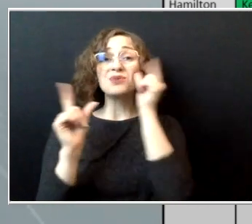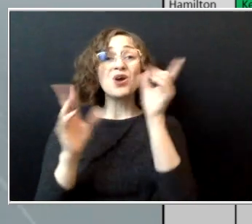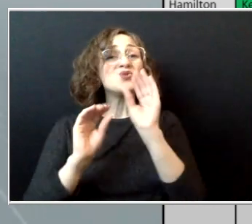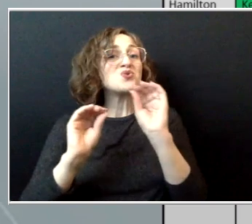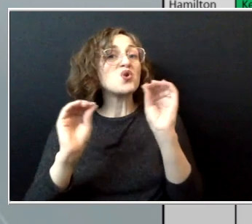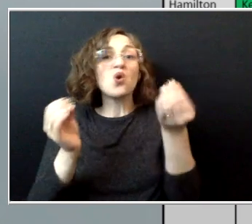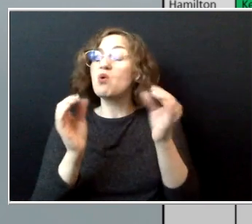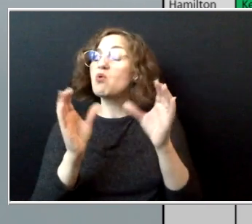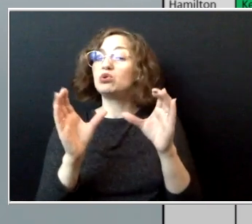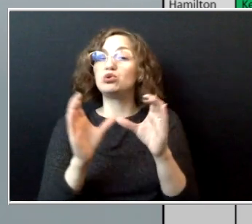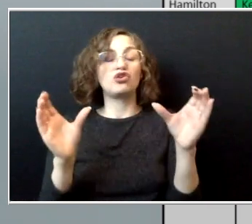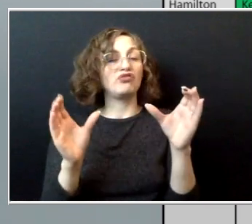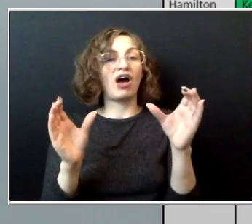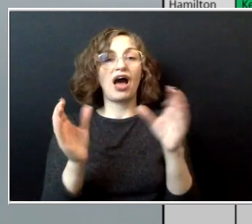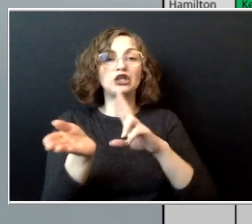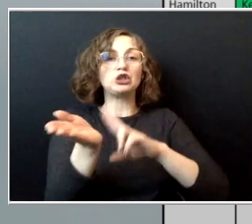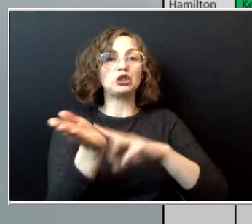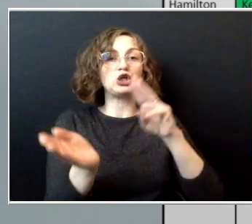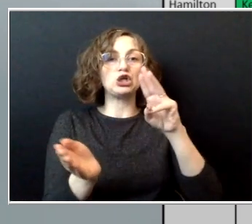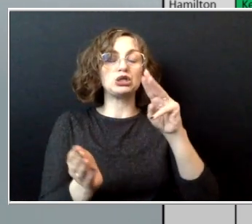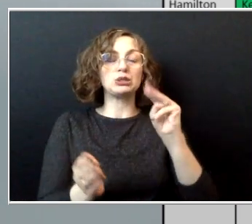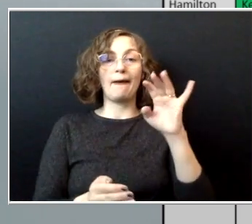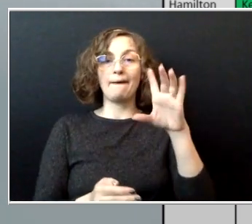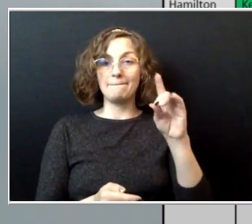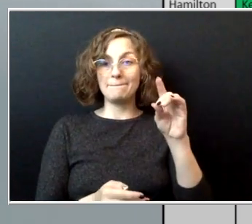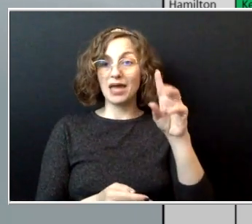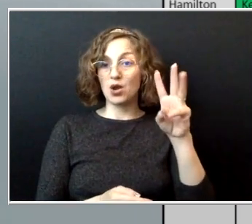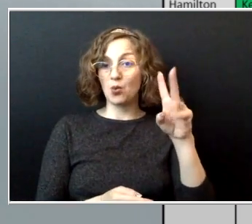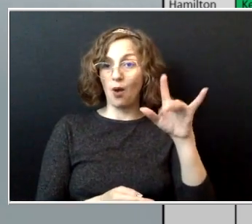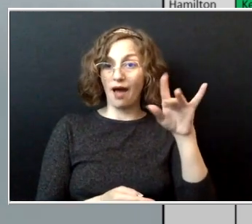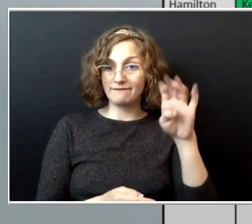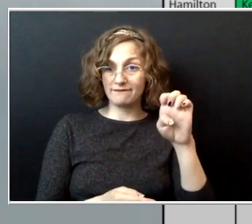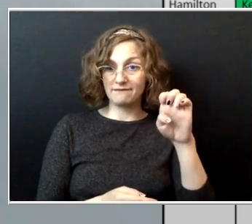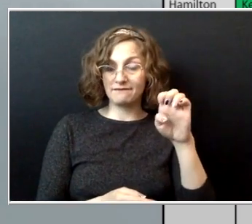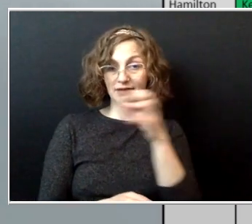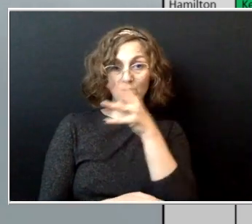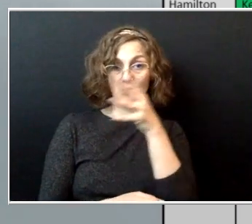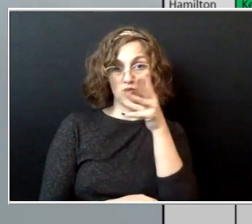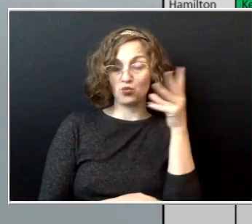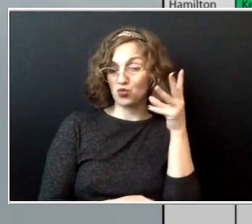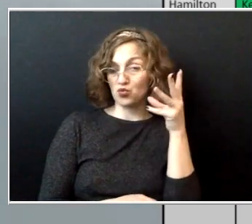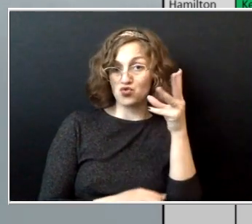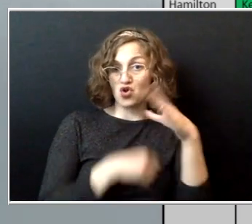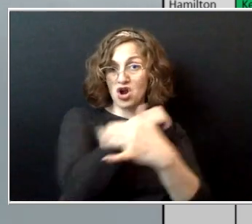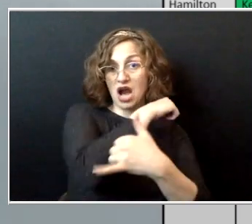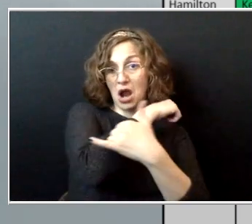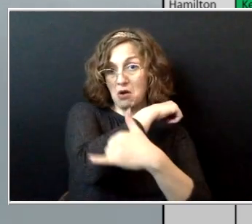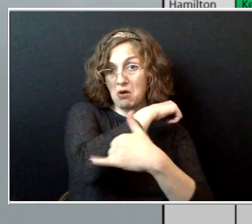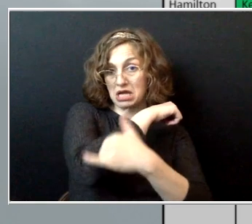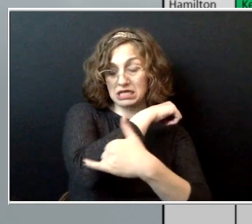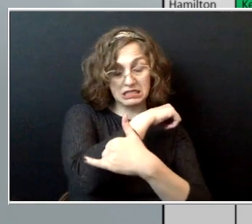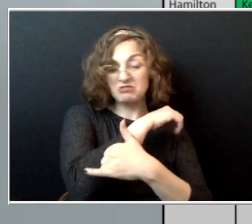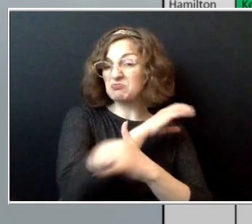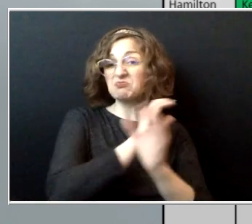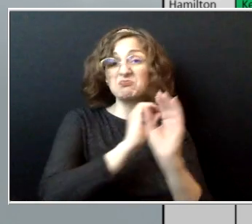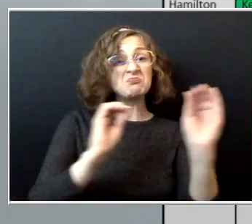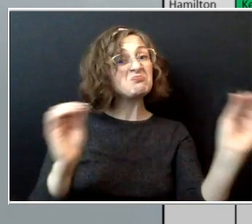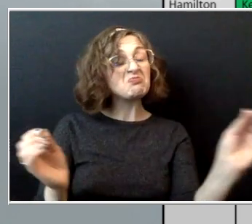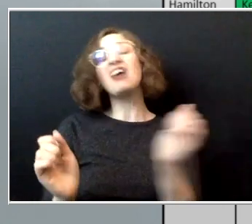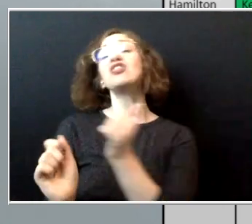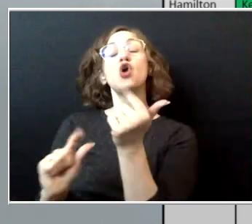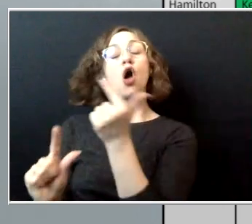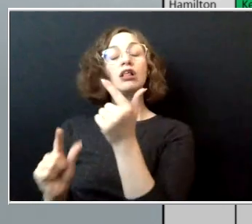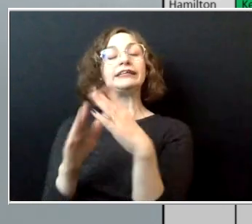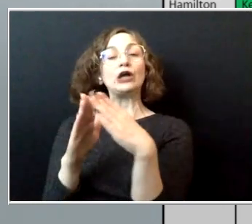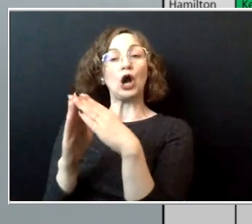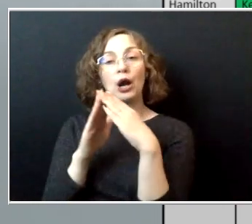midwives in rural counties delivering babies. Now, they're all in urban and semi-urban counties, but none were in the